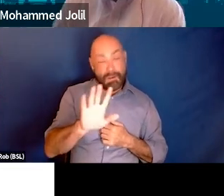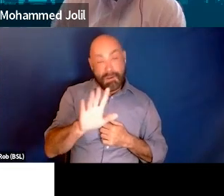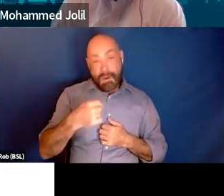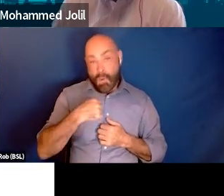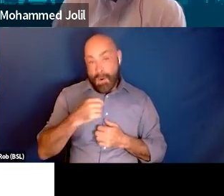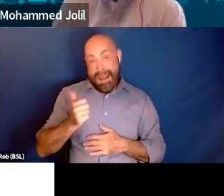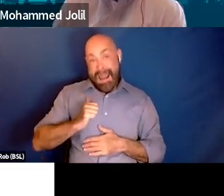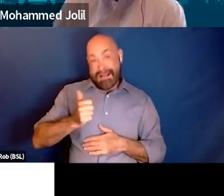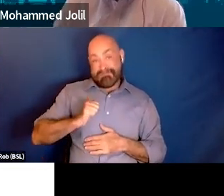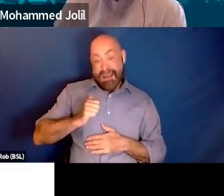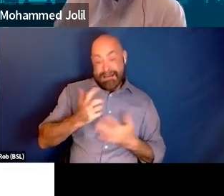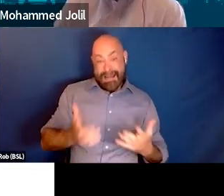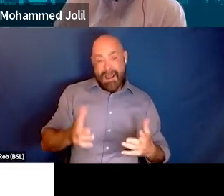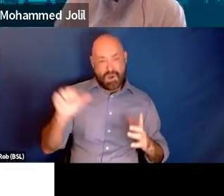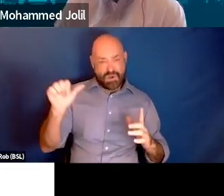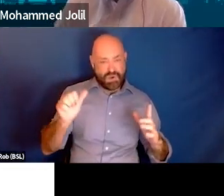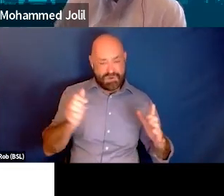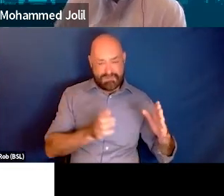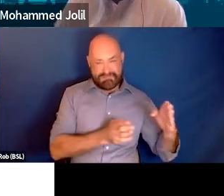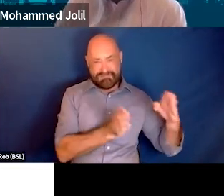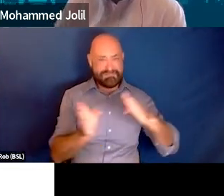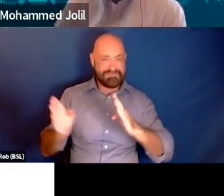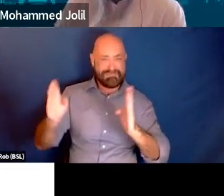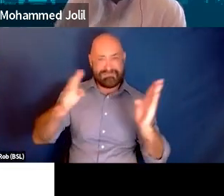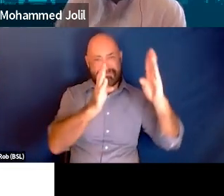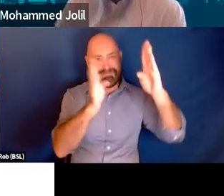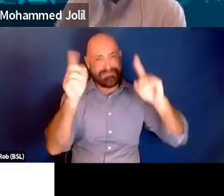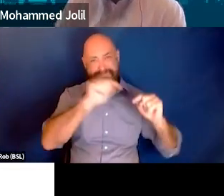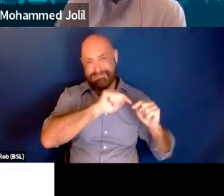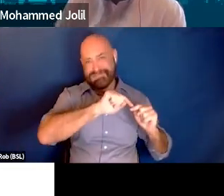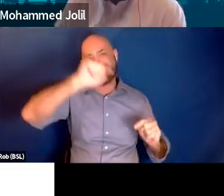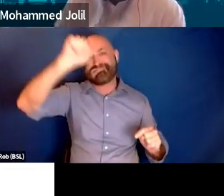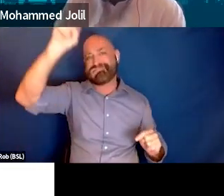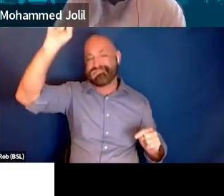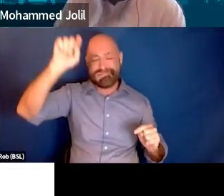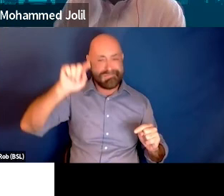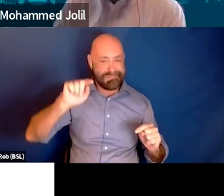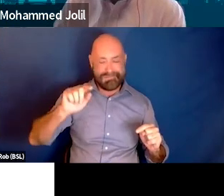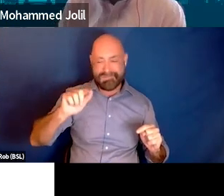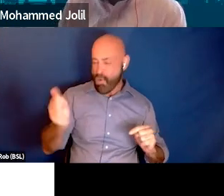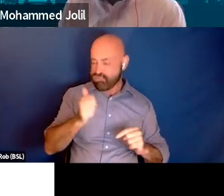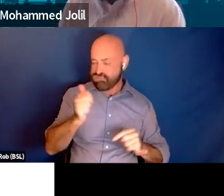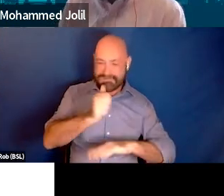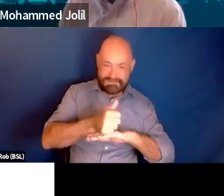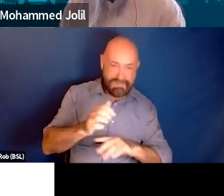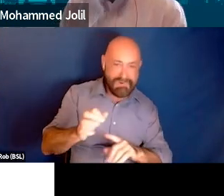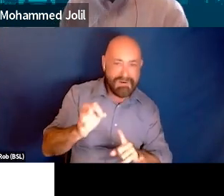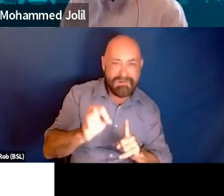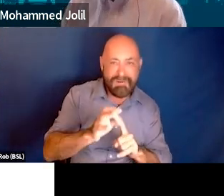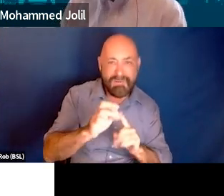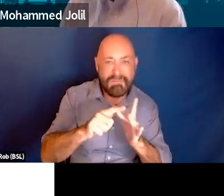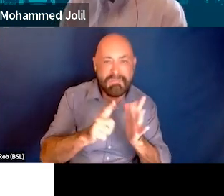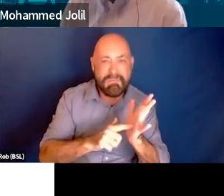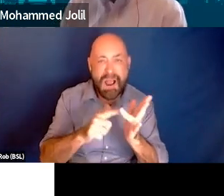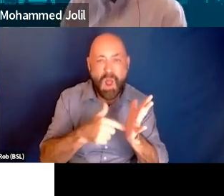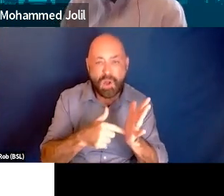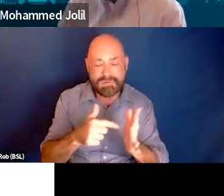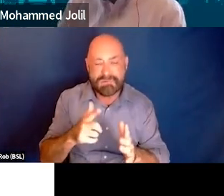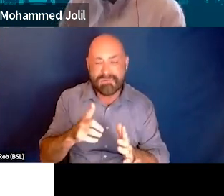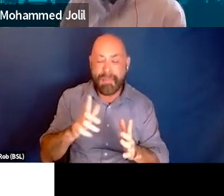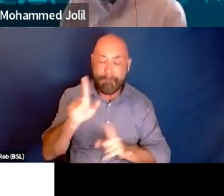we would be starting to develop our model, and we would have a pilot. And given the interaction, given the